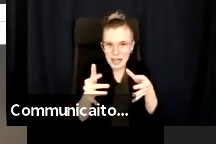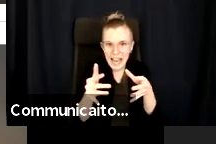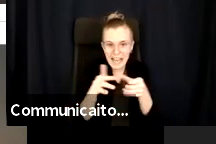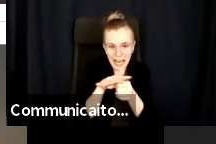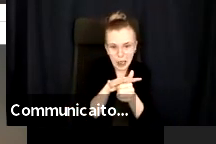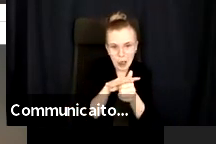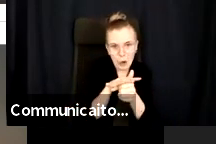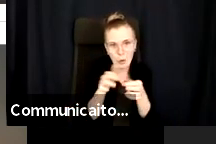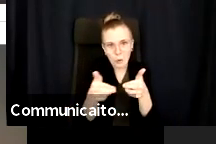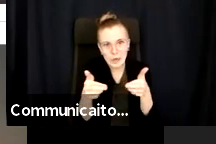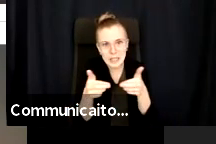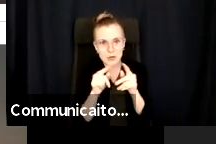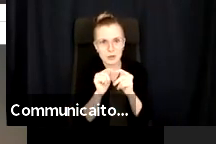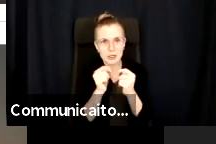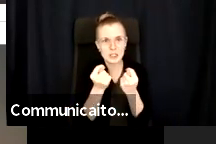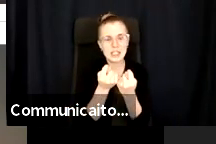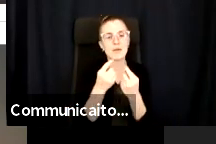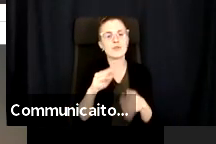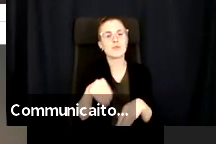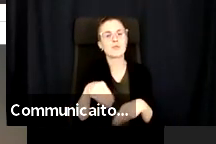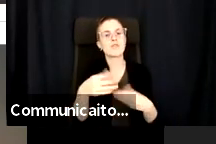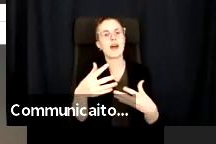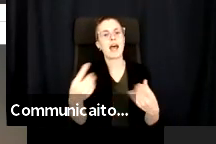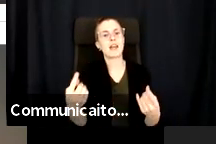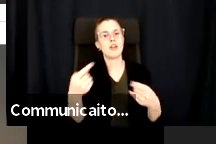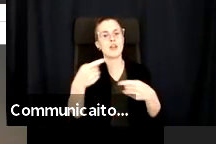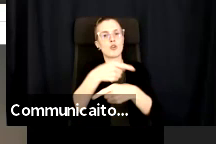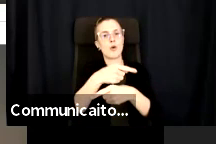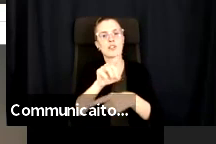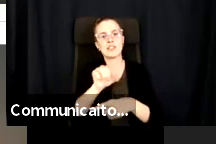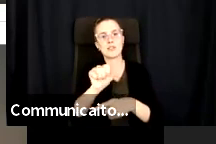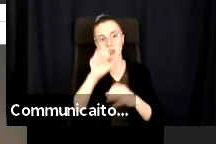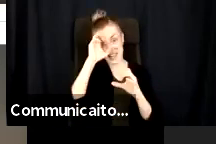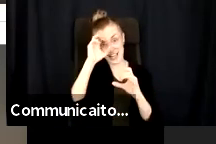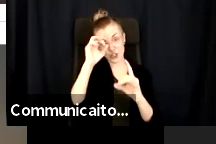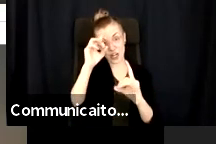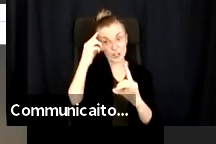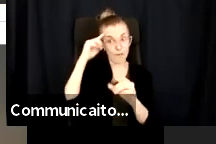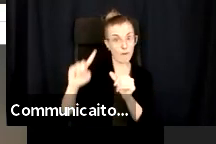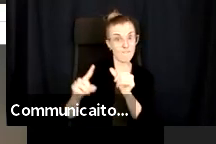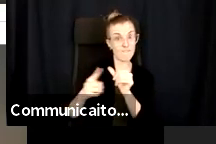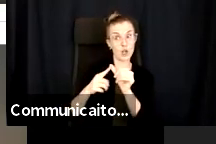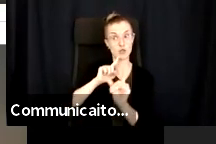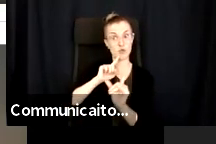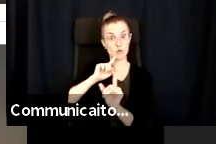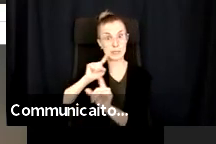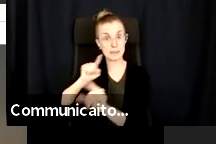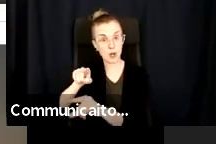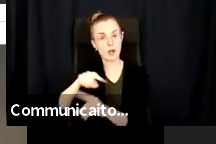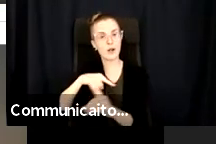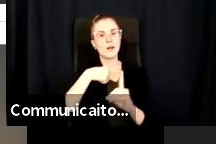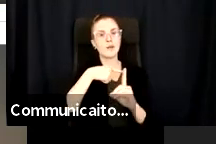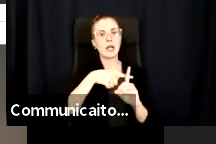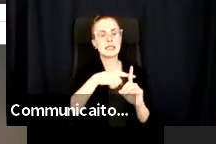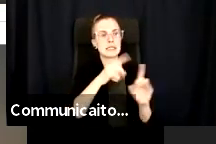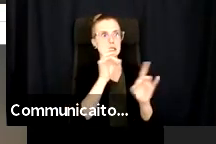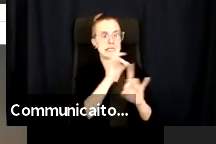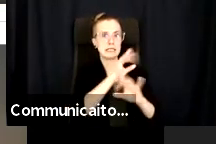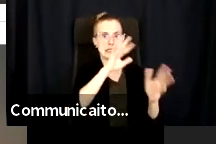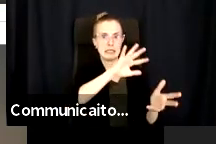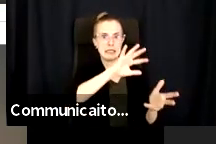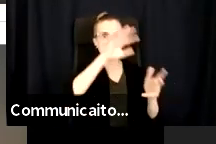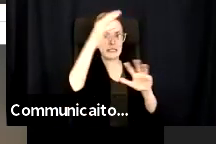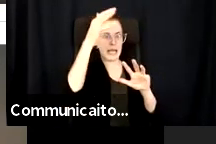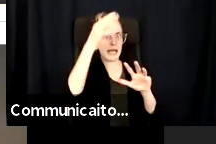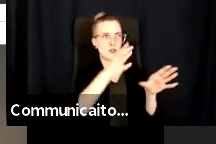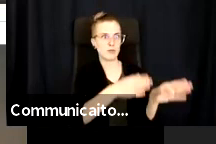to provide cross-disability education for first responders and inclusive disaster planning preparedness for the whole community.